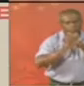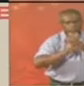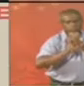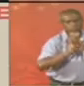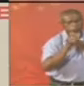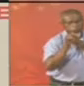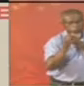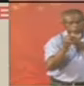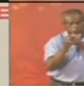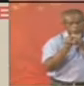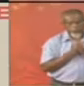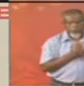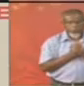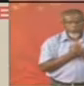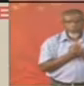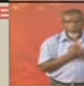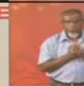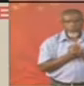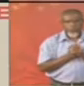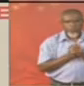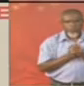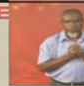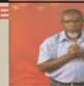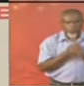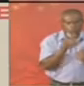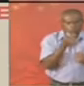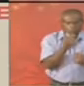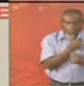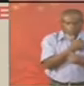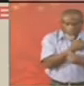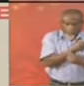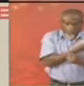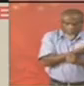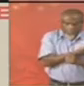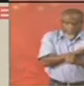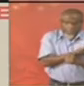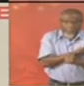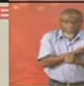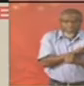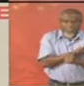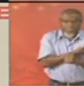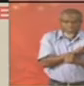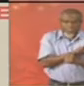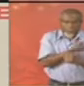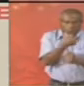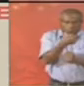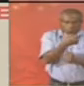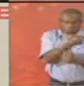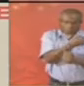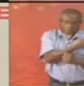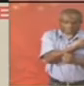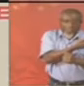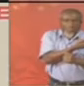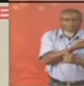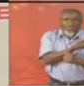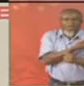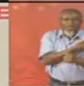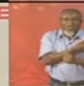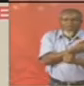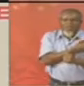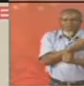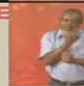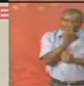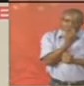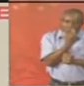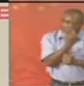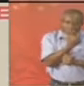the pain at the site basically pointing out that you've had an injury, it is a needle stick, and the redness, the tenderness,